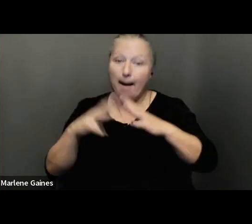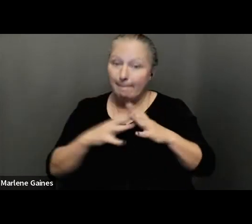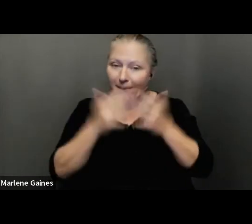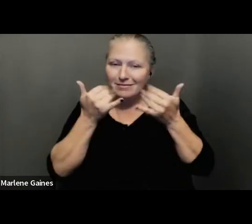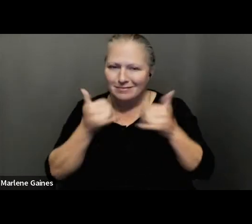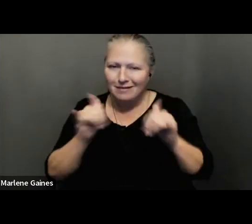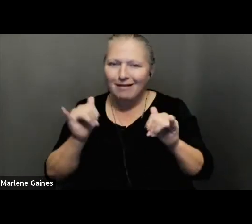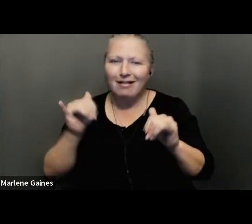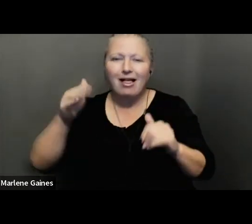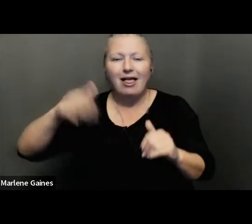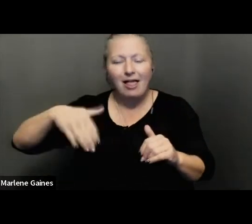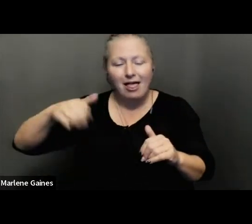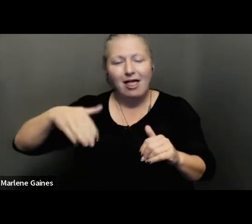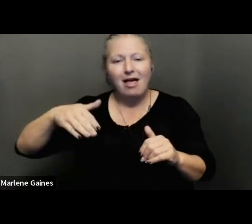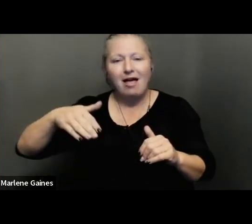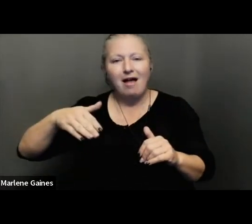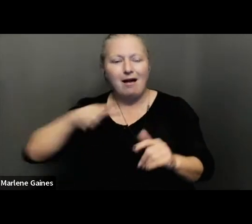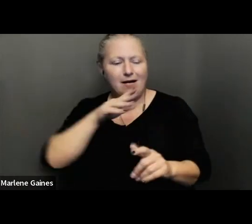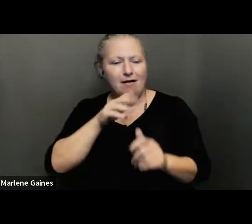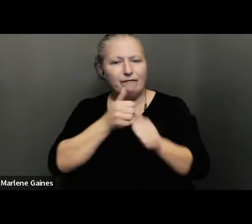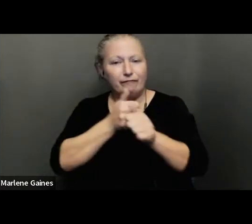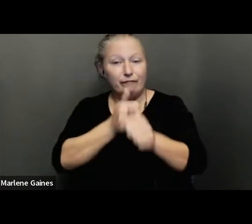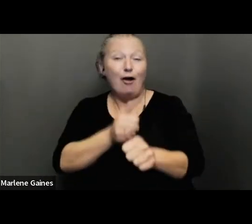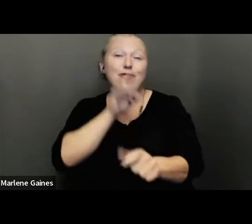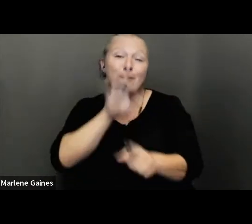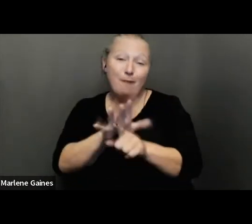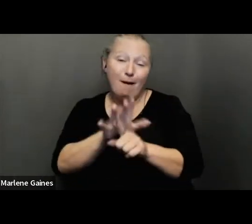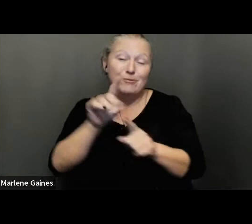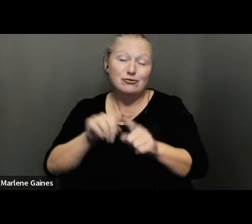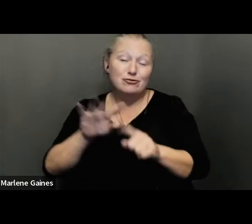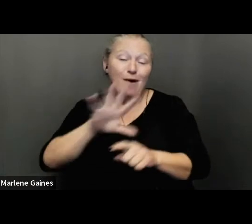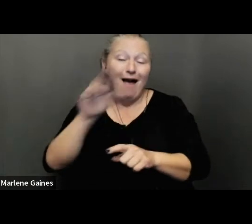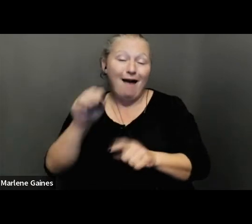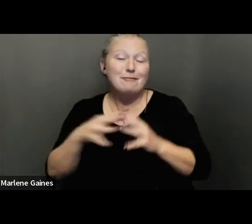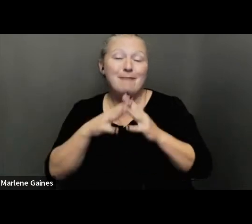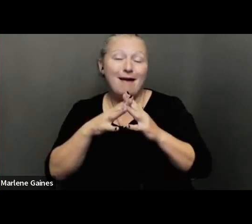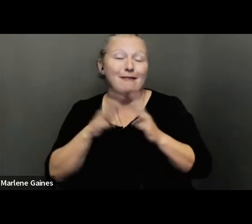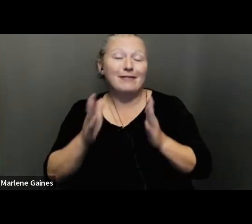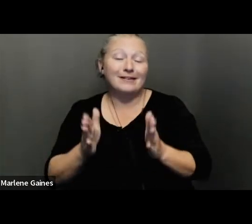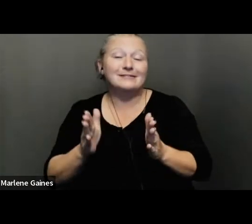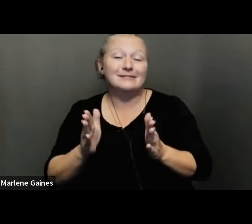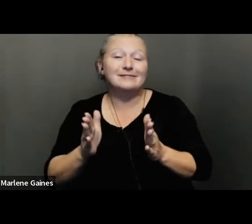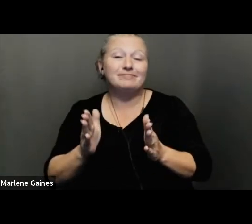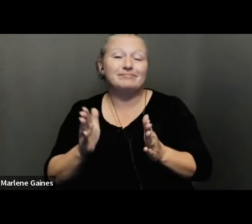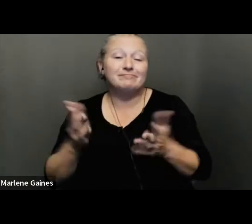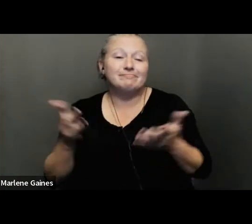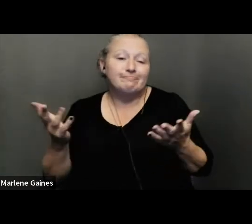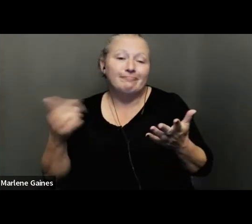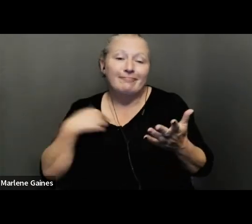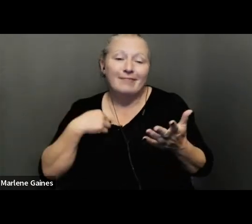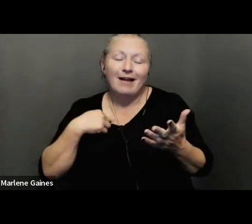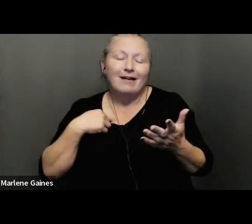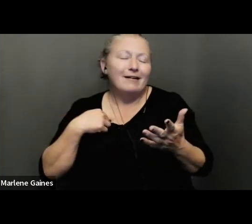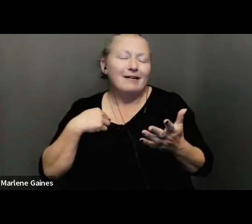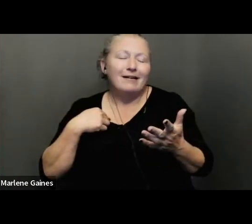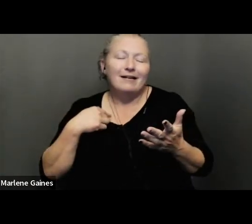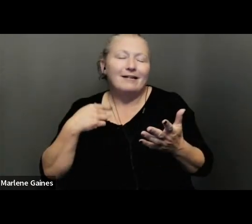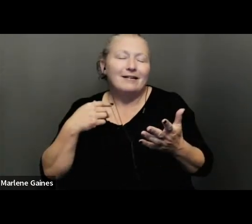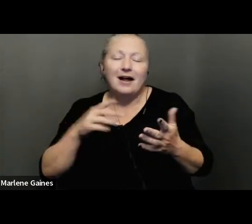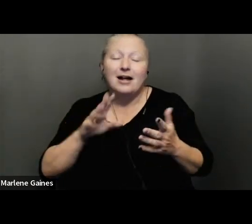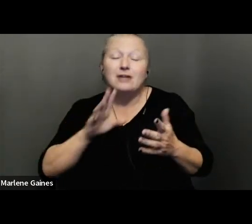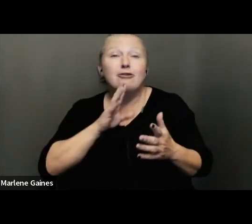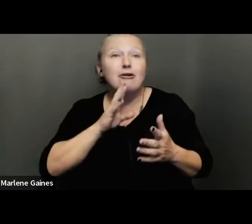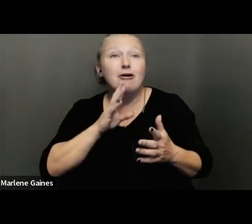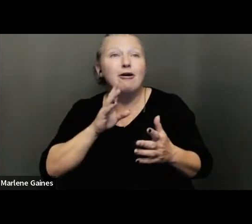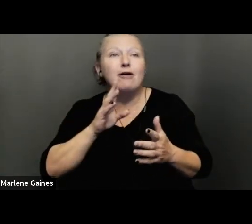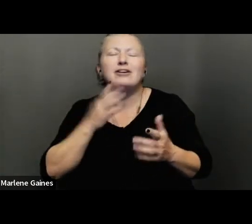hasn't delivered on its promise to African Americans. I mean, and I say that with all the good intentions that